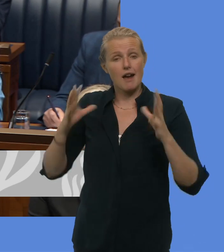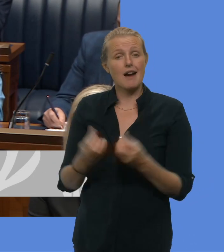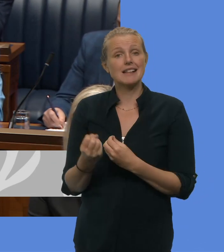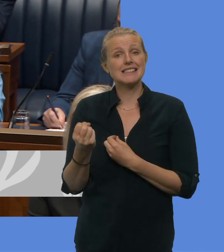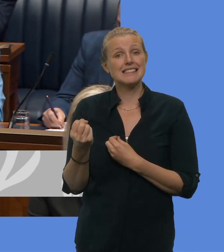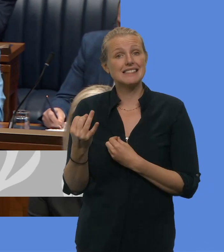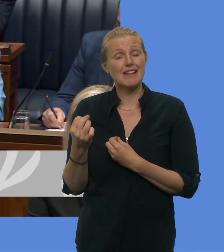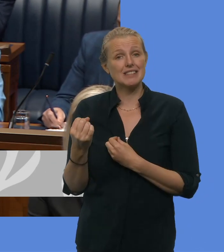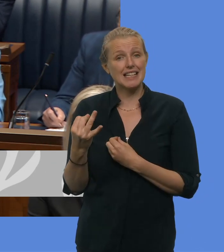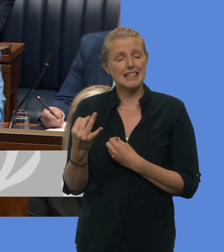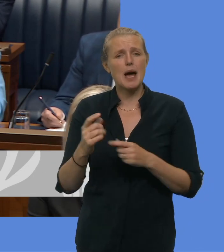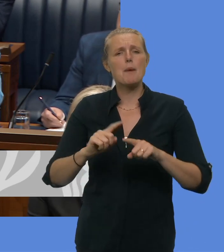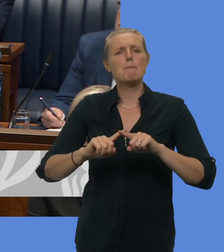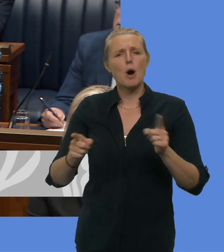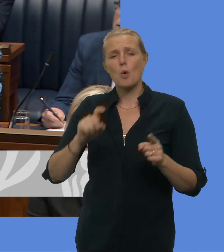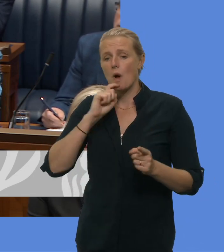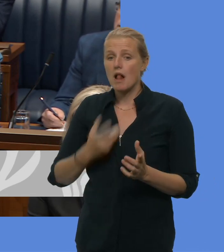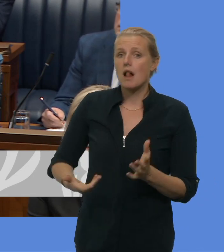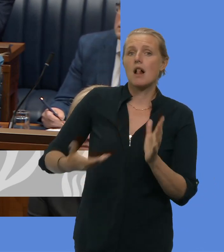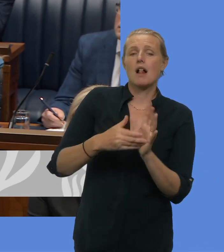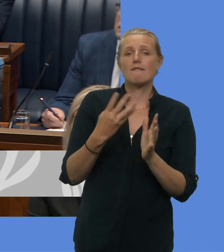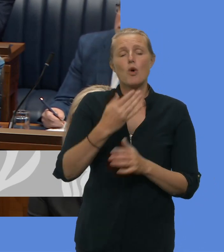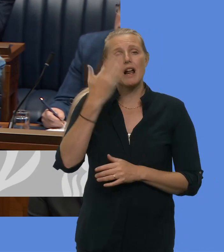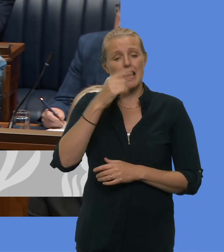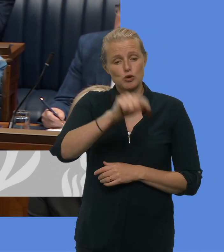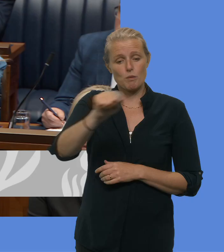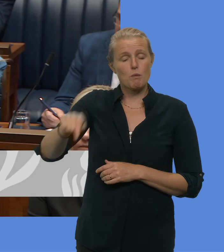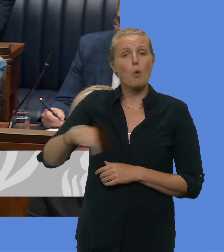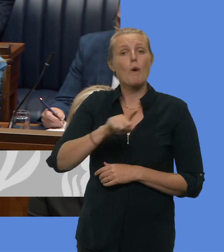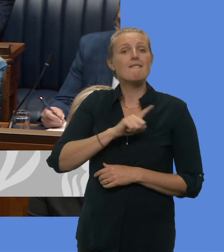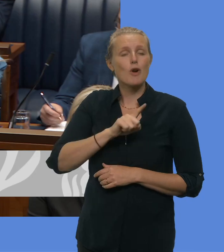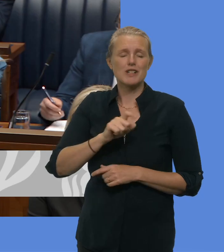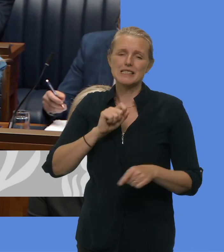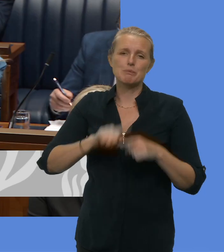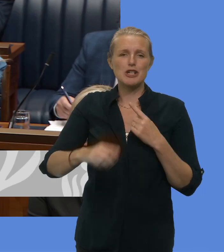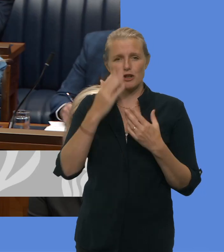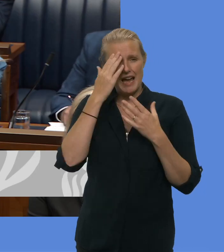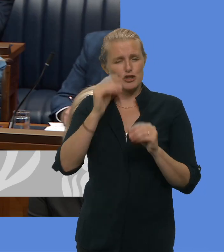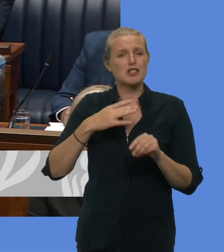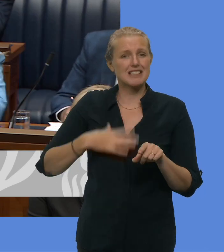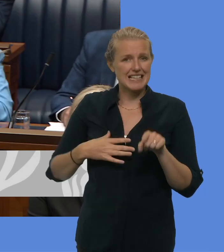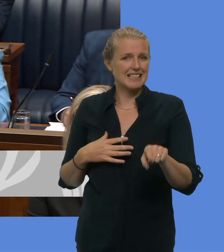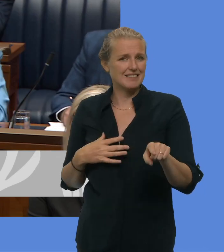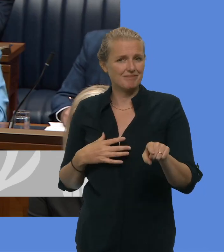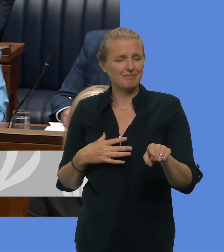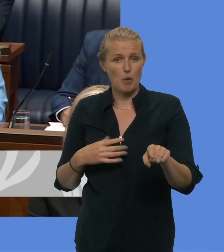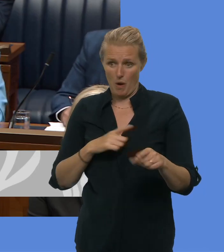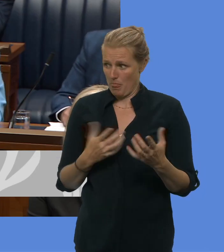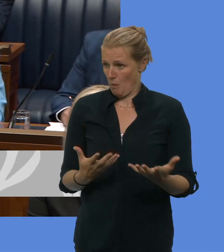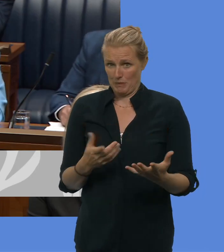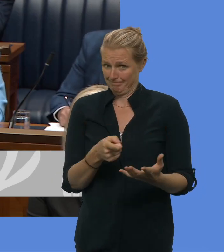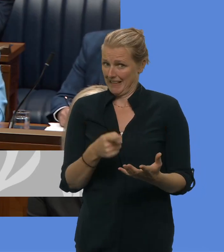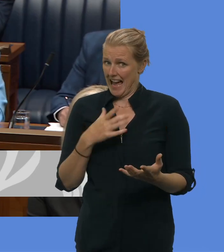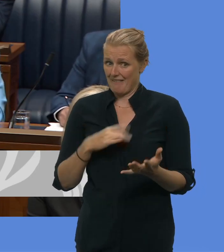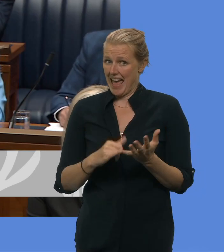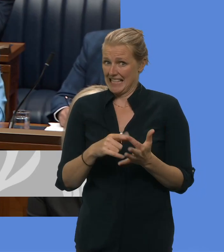4 classrooms for pupils with special educational need, as currently there is a need for SEN accommodation. So therefore the school